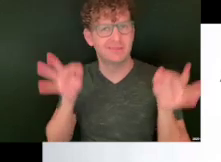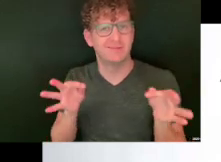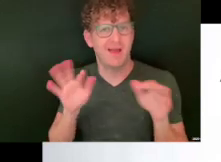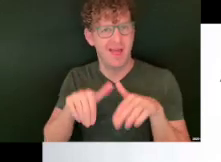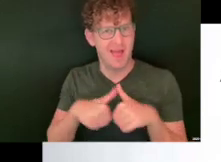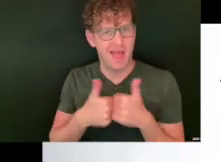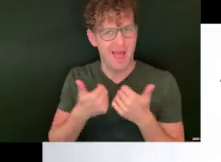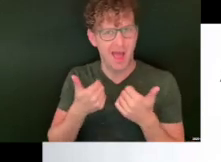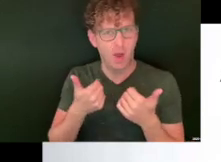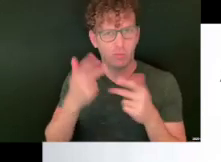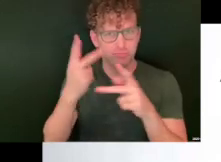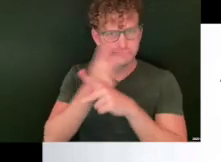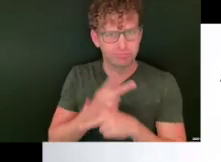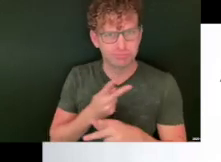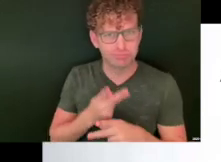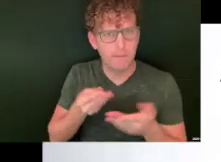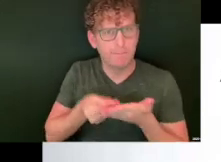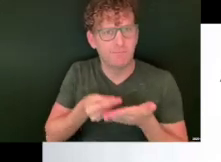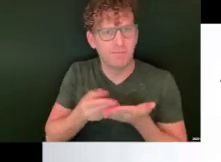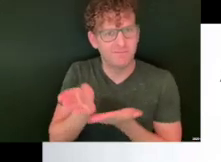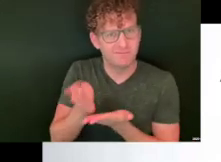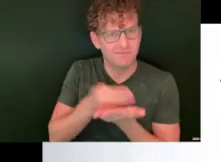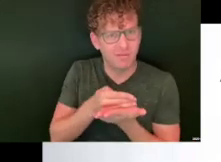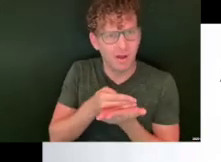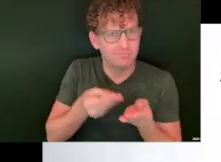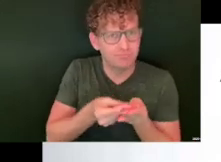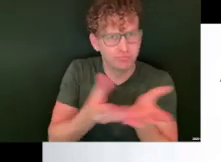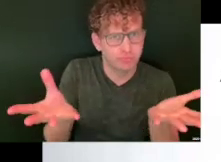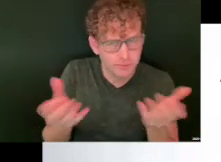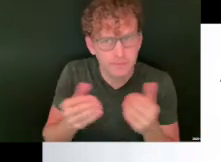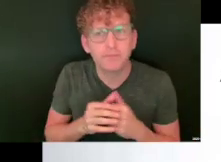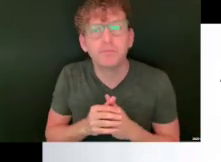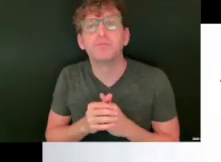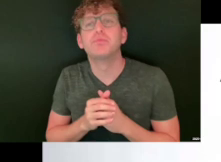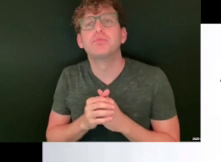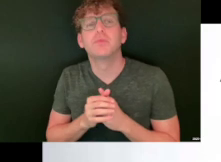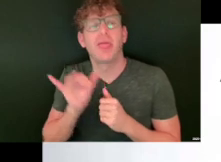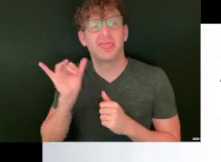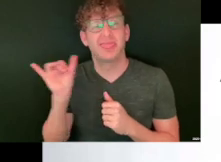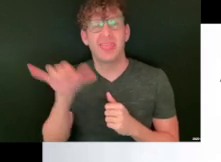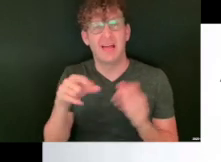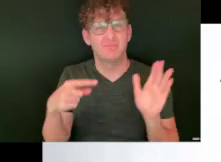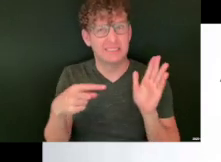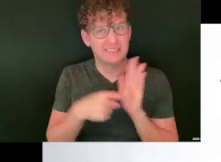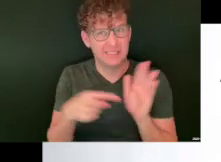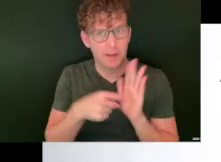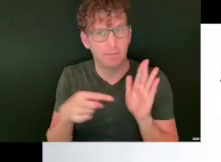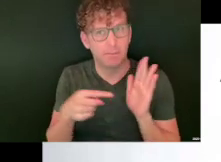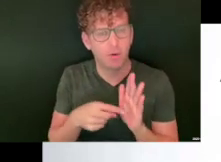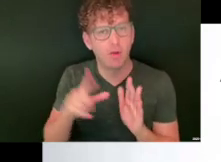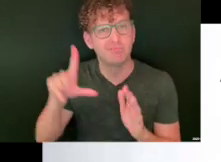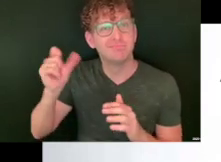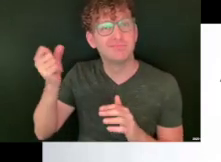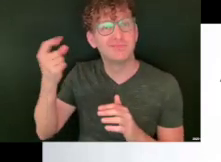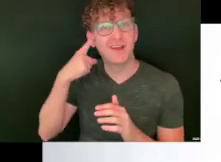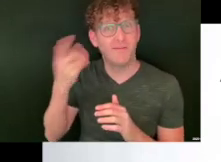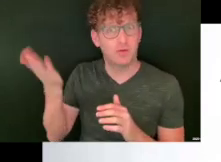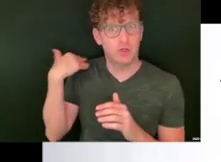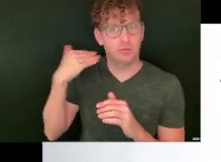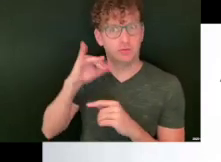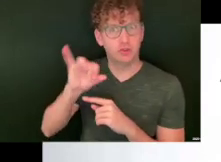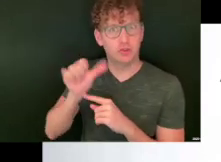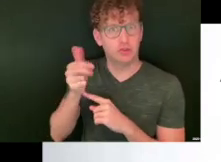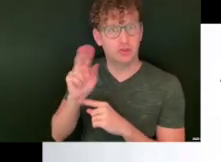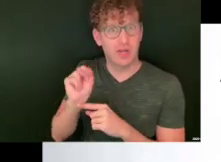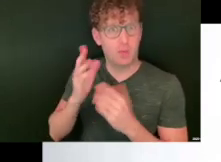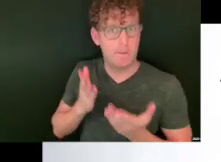to allocate or divide up the $100 million funds among those projects that make up the